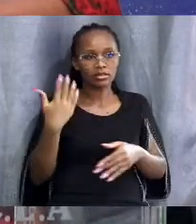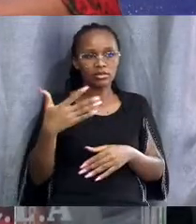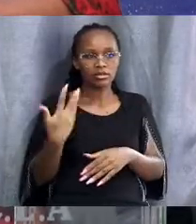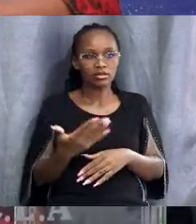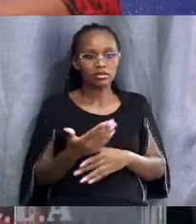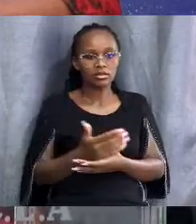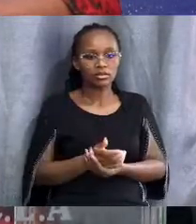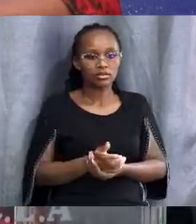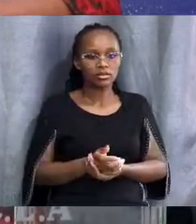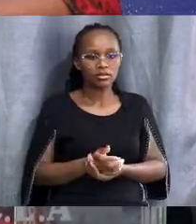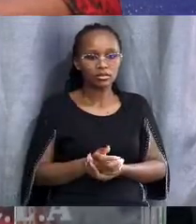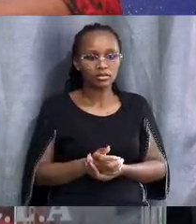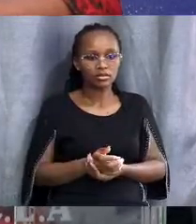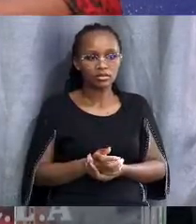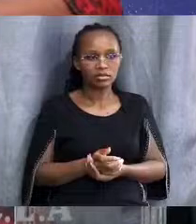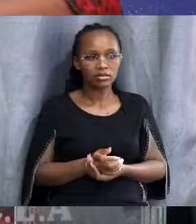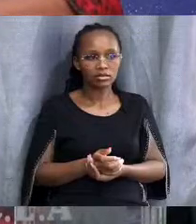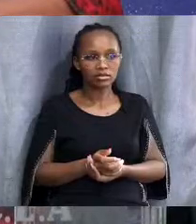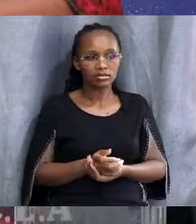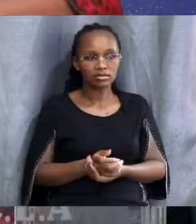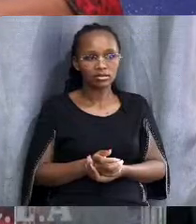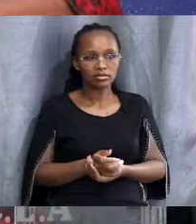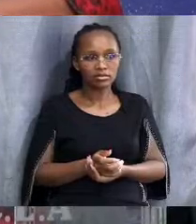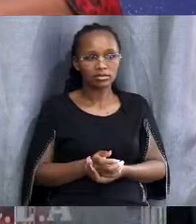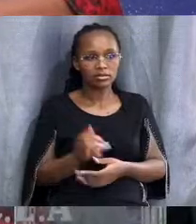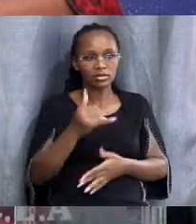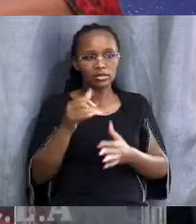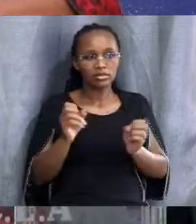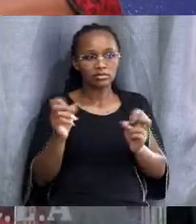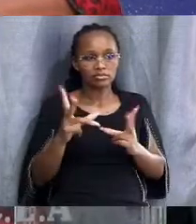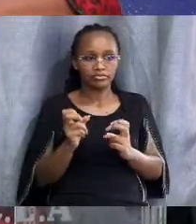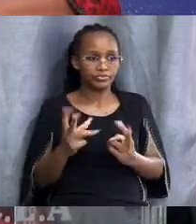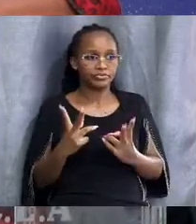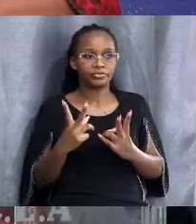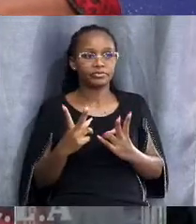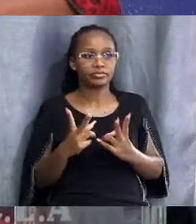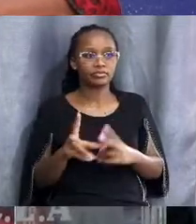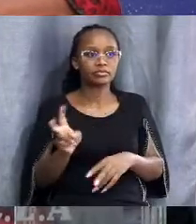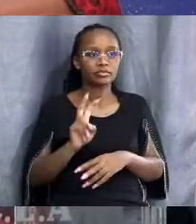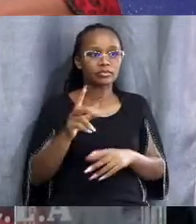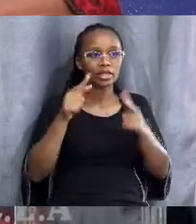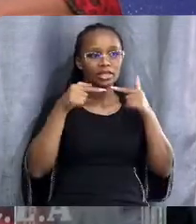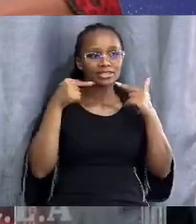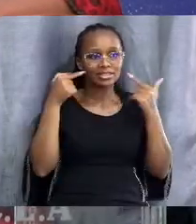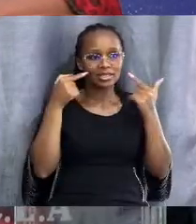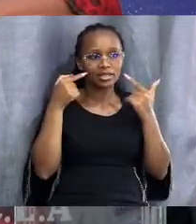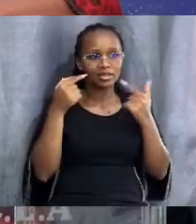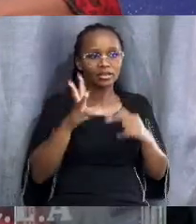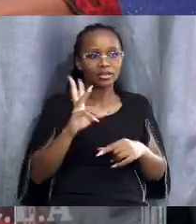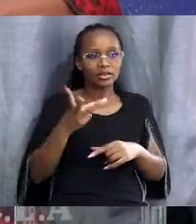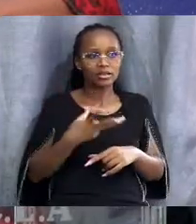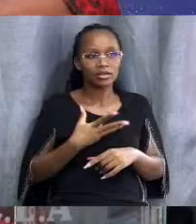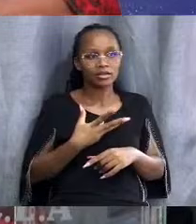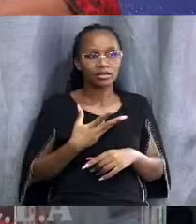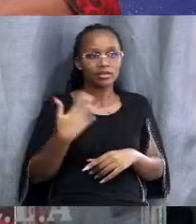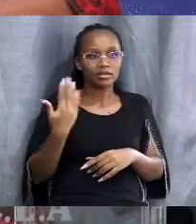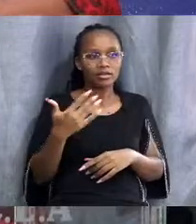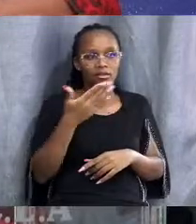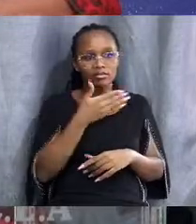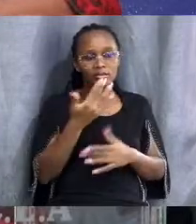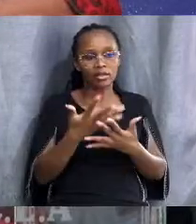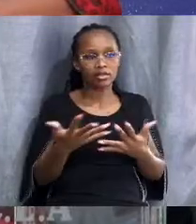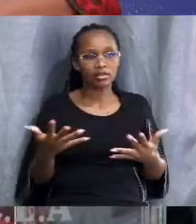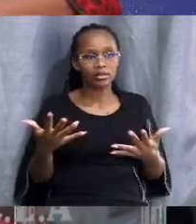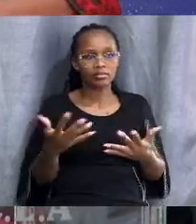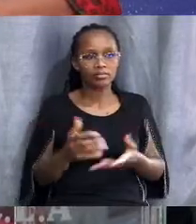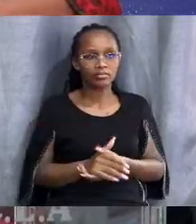lost our best, but it's okay, because seeing you smile as you win was always the best thing